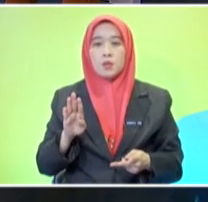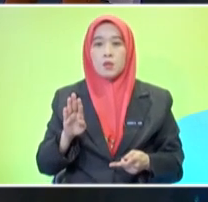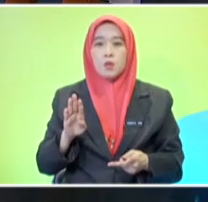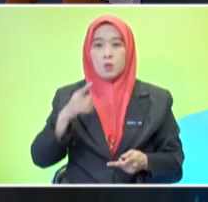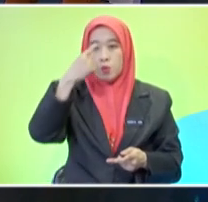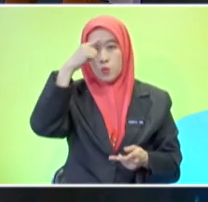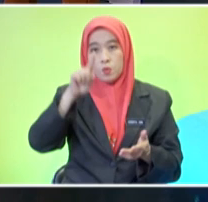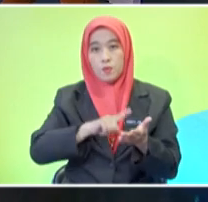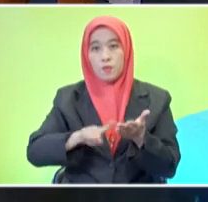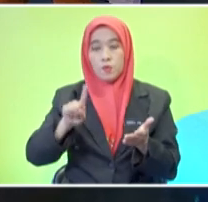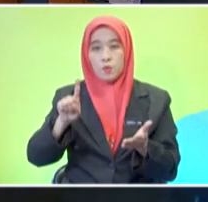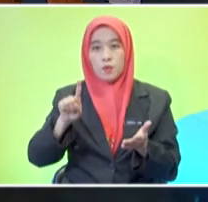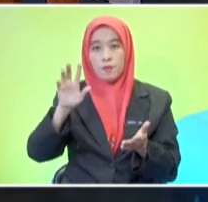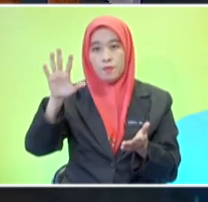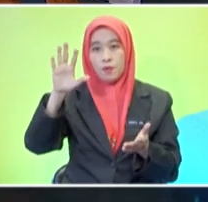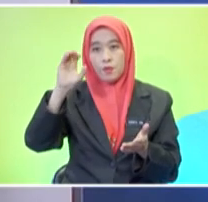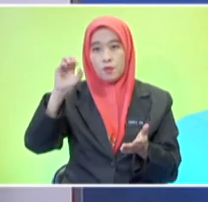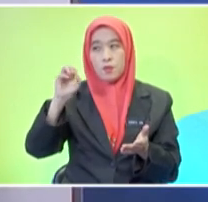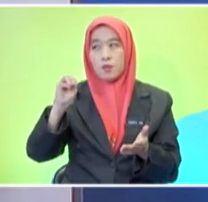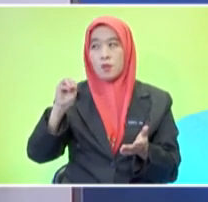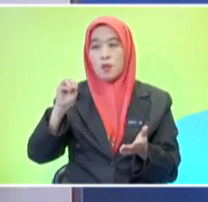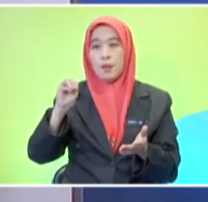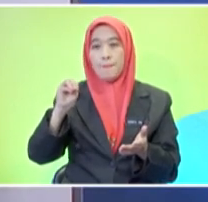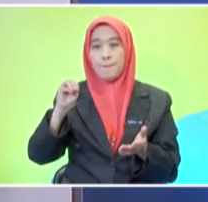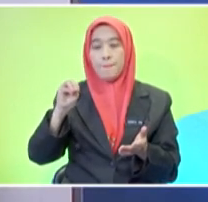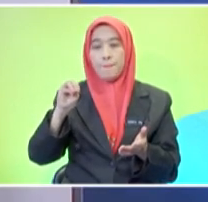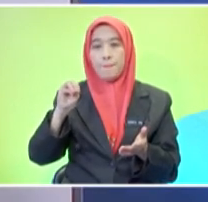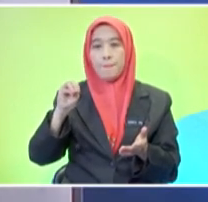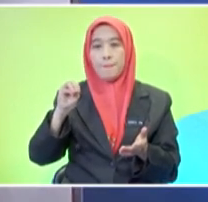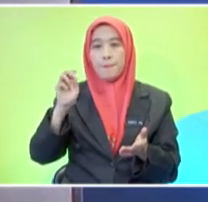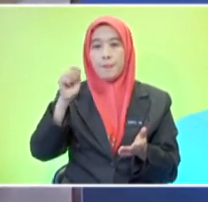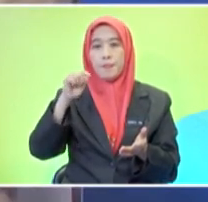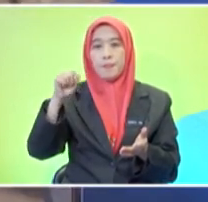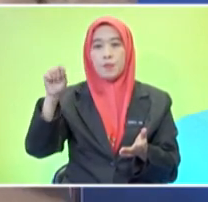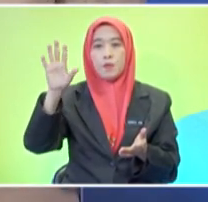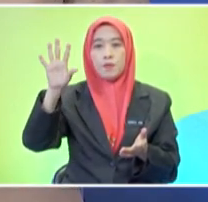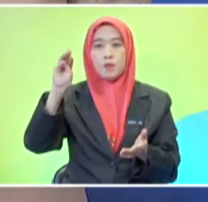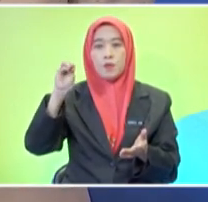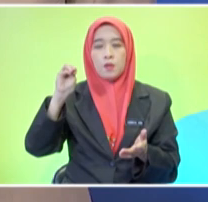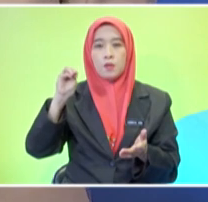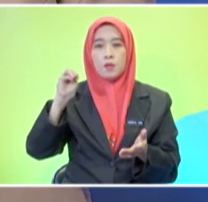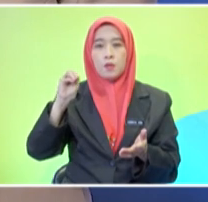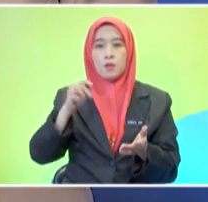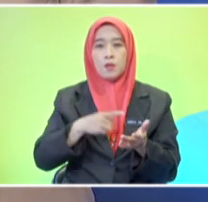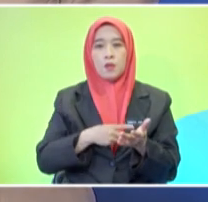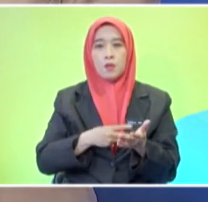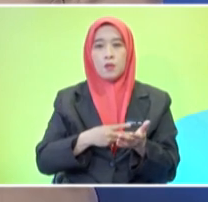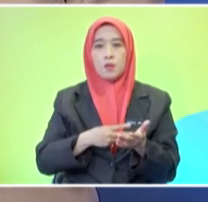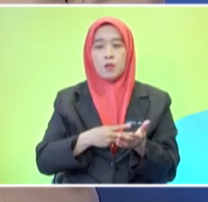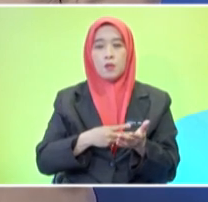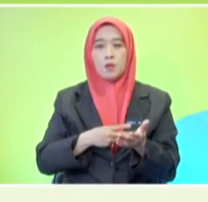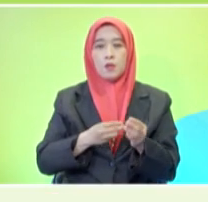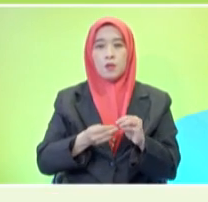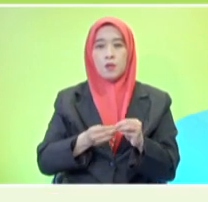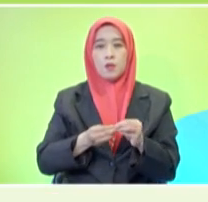For the first week, it is 5 cm tall. 5 cm tall, the same as pot A. Yes. Mm-hmm. And then we have 10